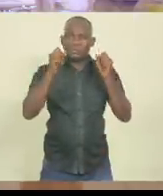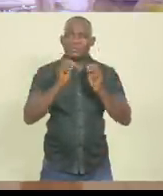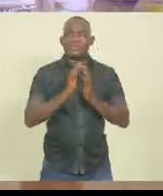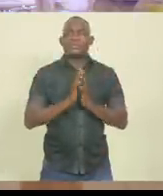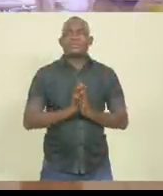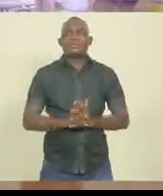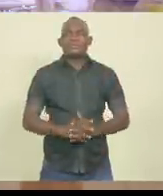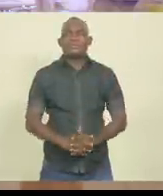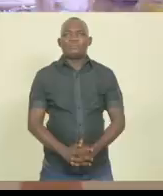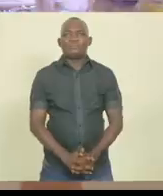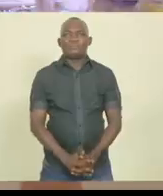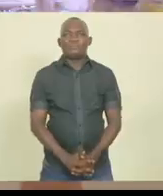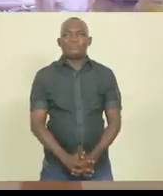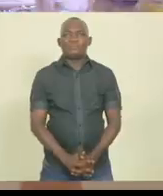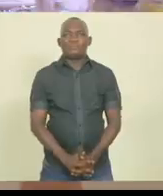anymore. Lisa, your mom doesn't look